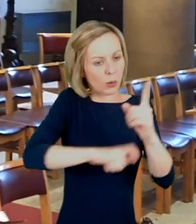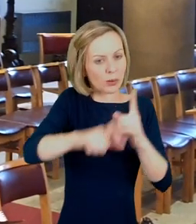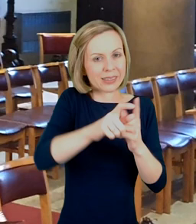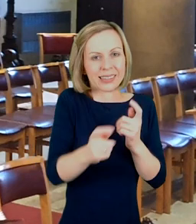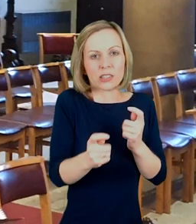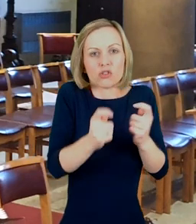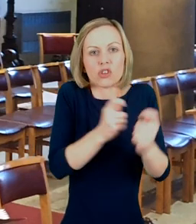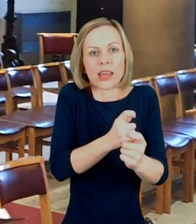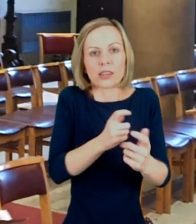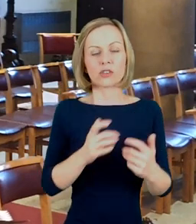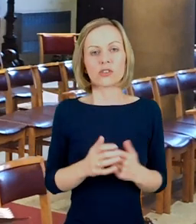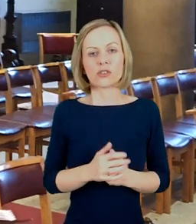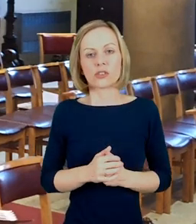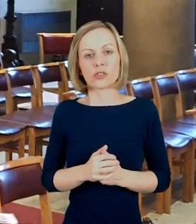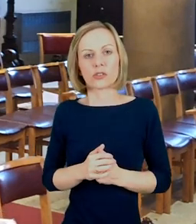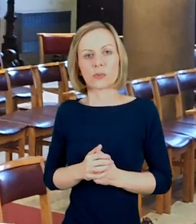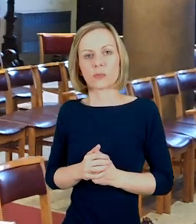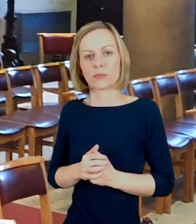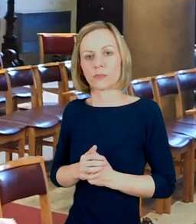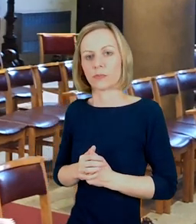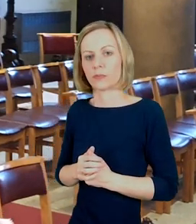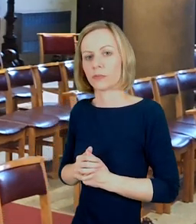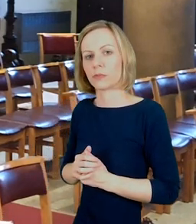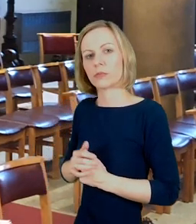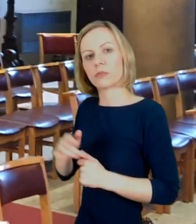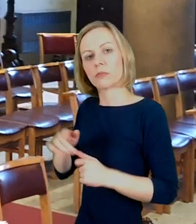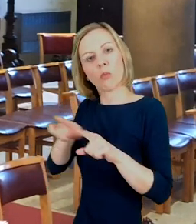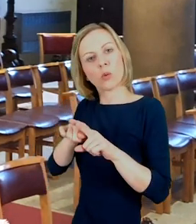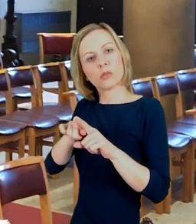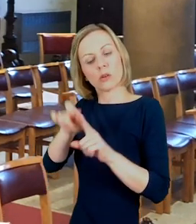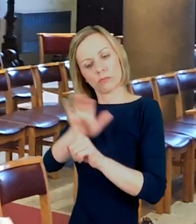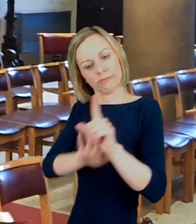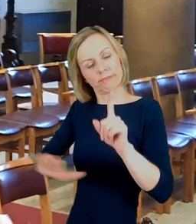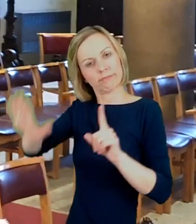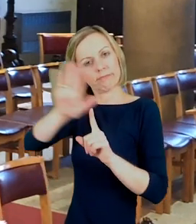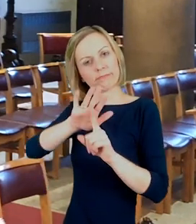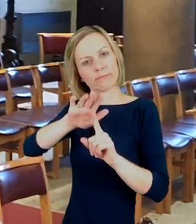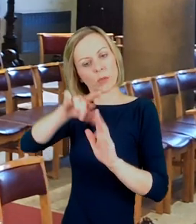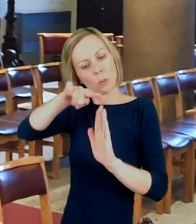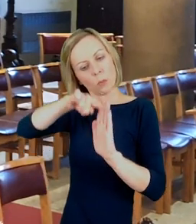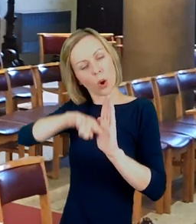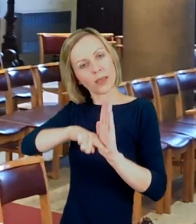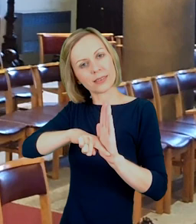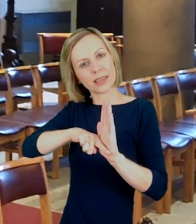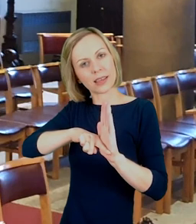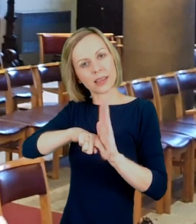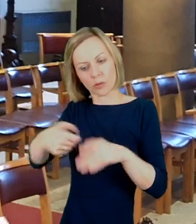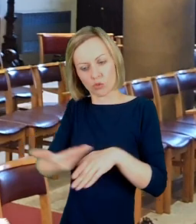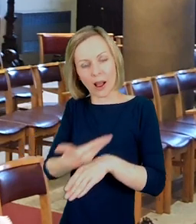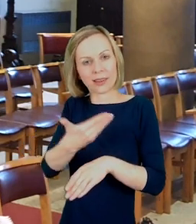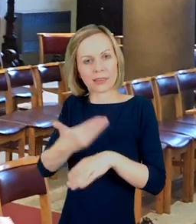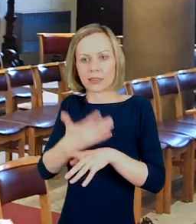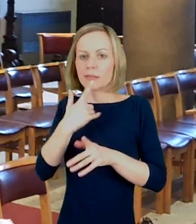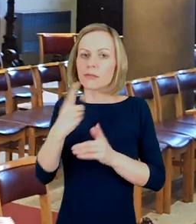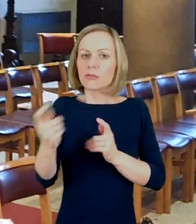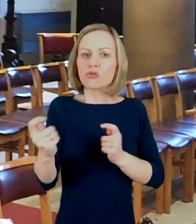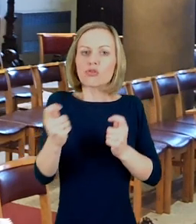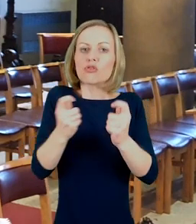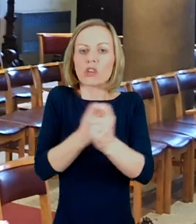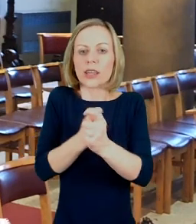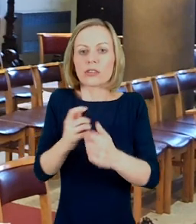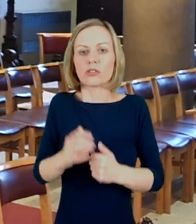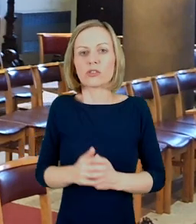communities, and also changing our nation's policies and practices. Lord, have